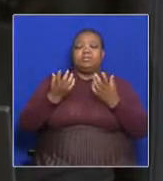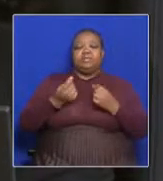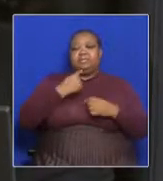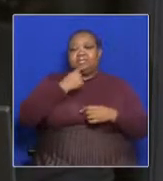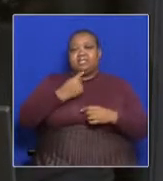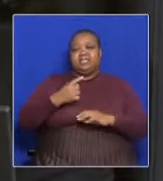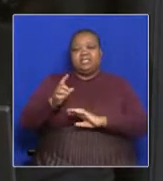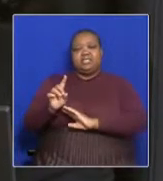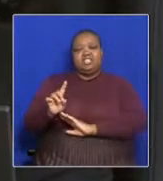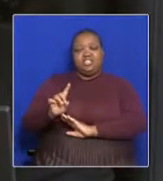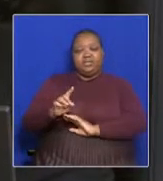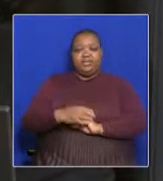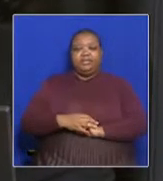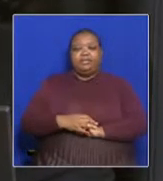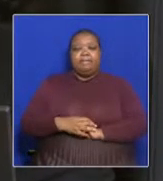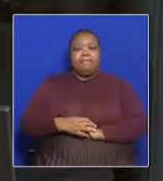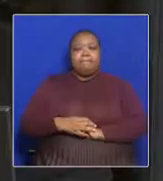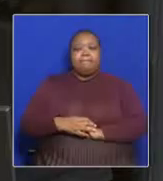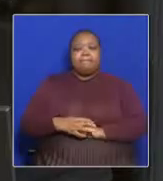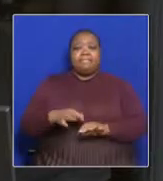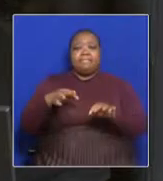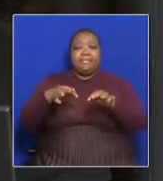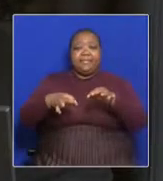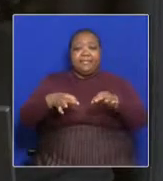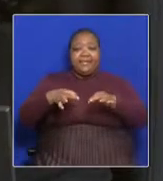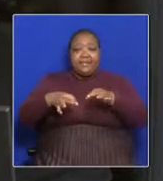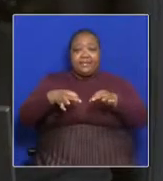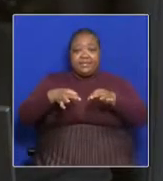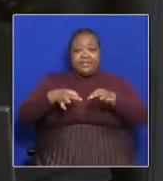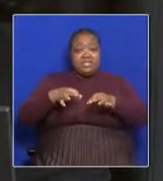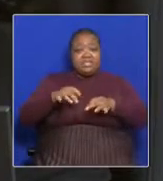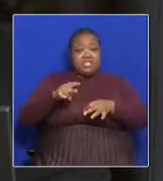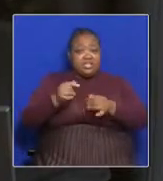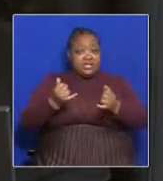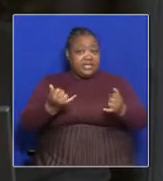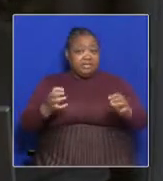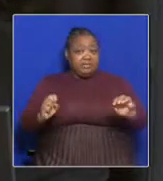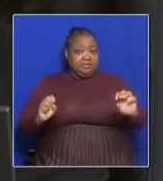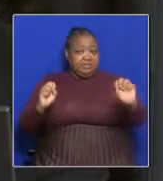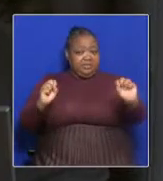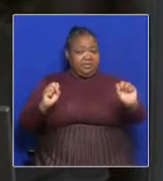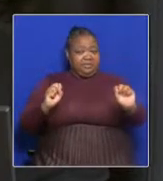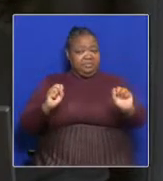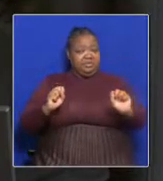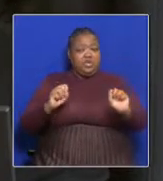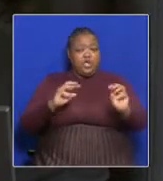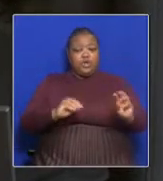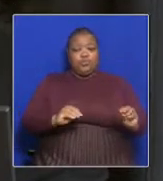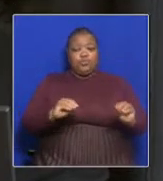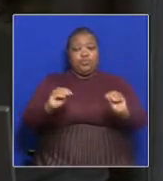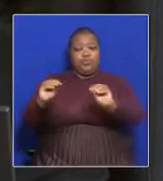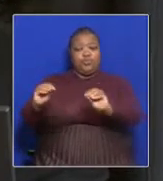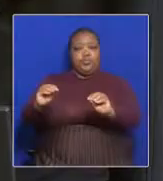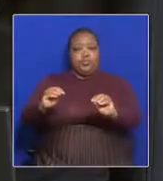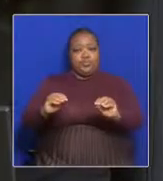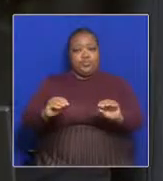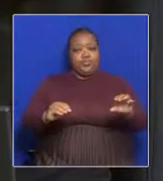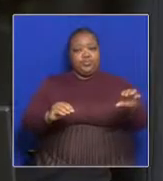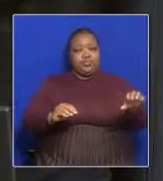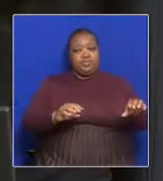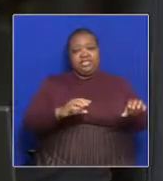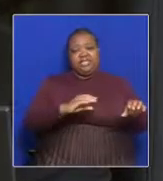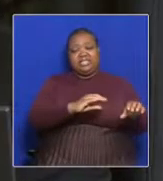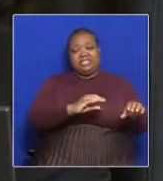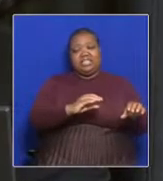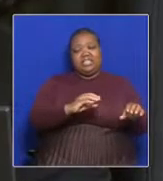the explanation that you are giving for moving from CHC to